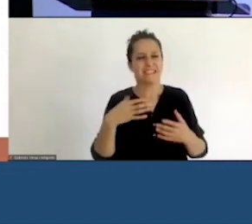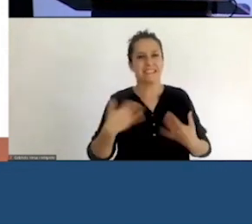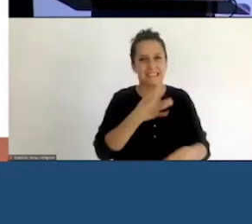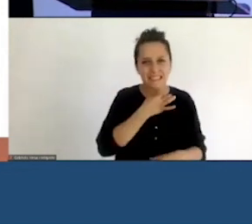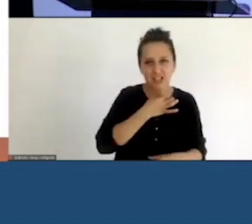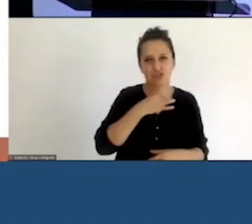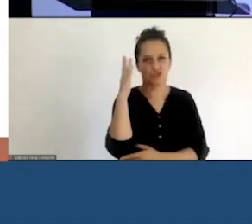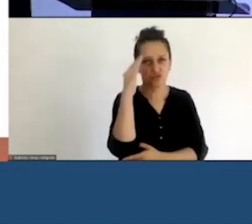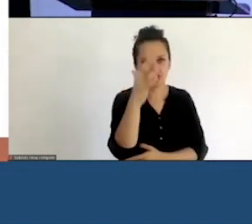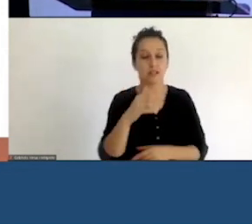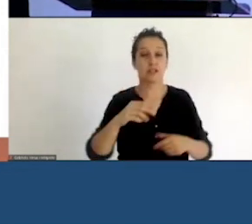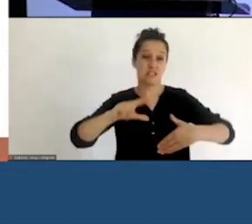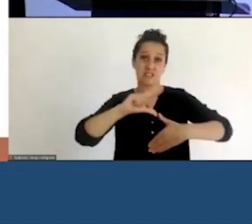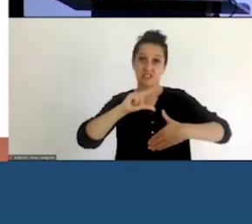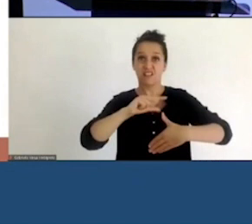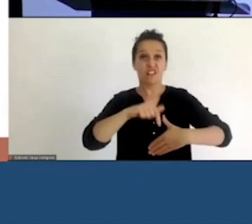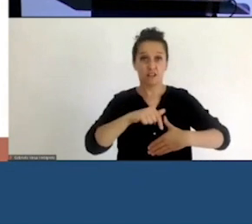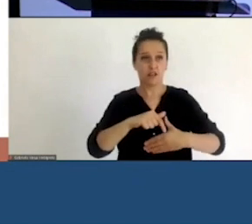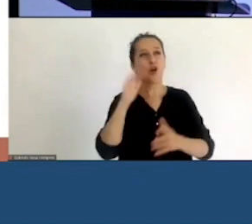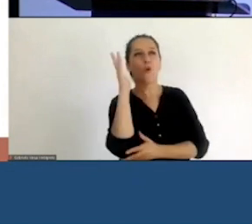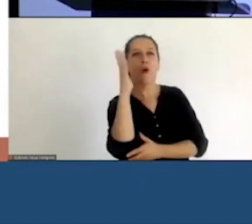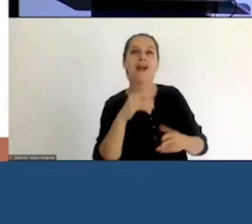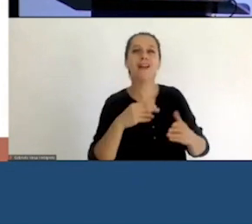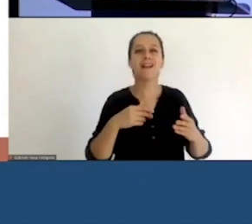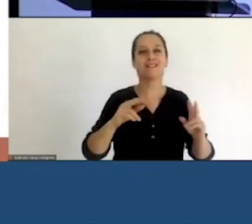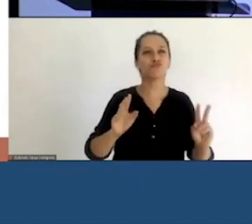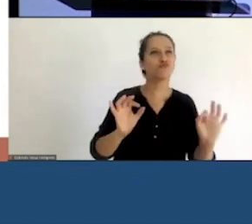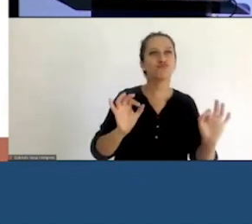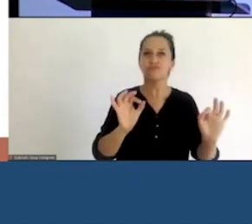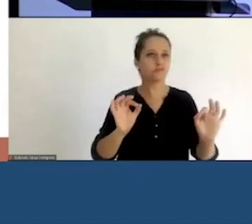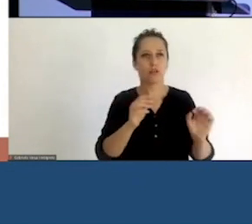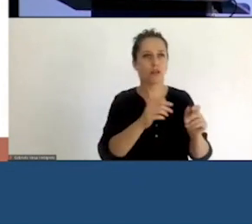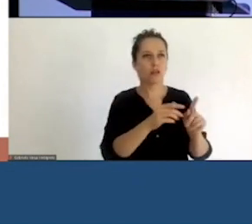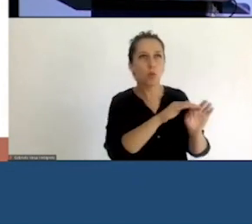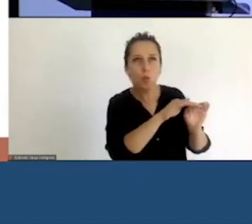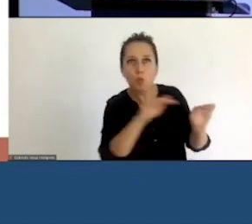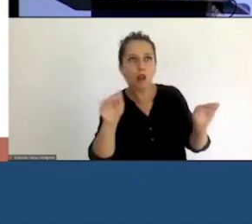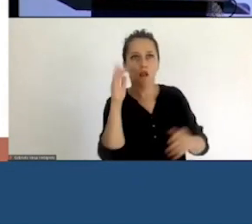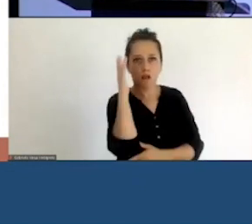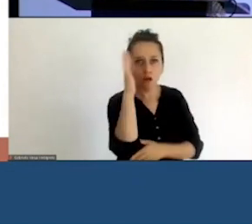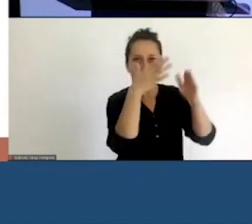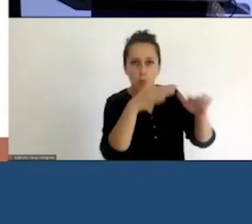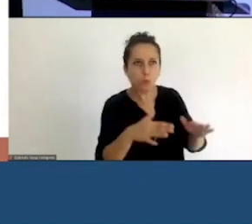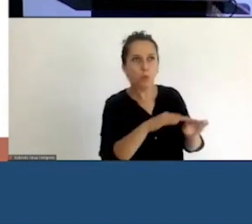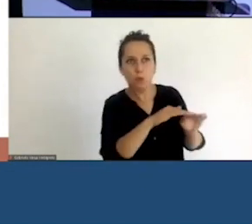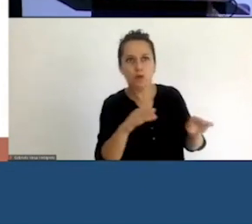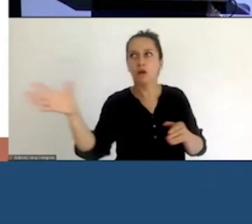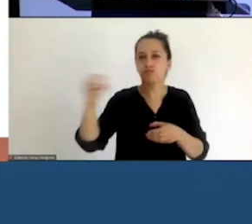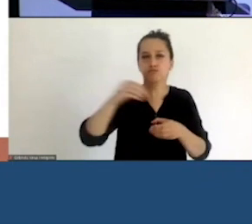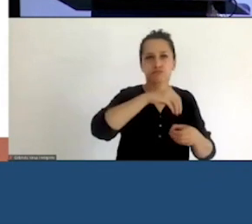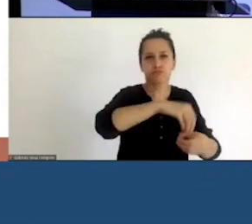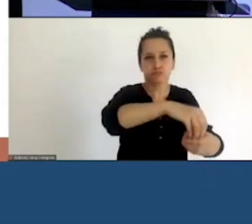um, risk to the forest. So we need incentives. We need to have incentives